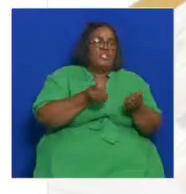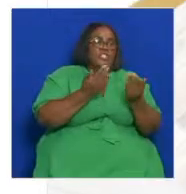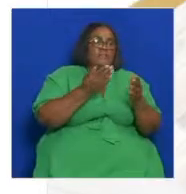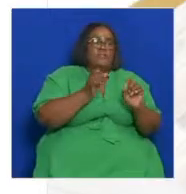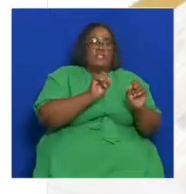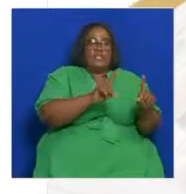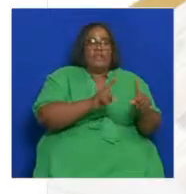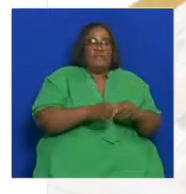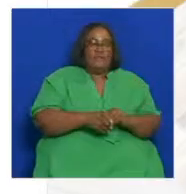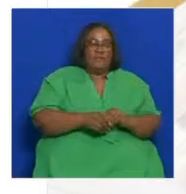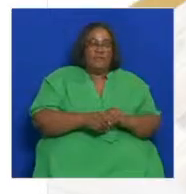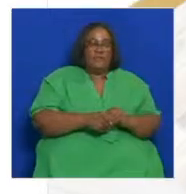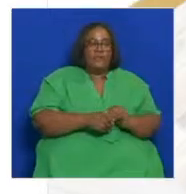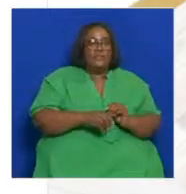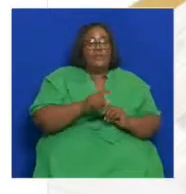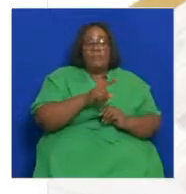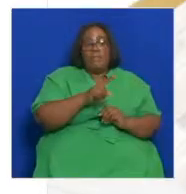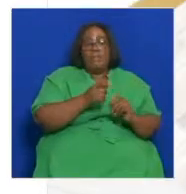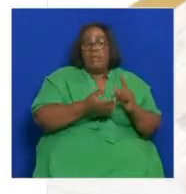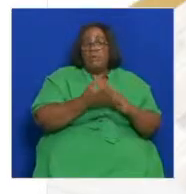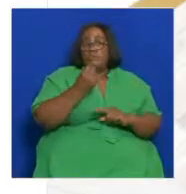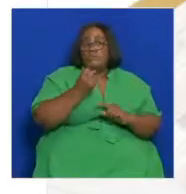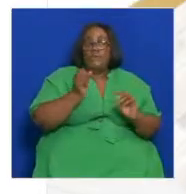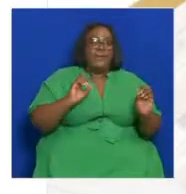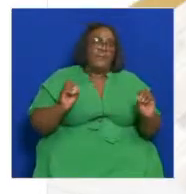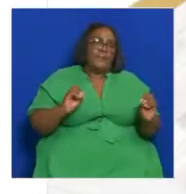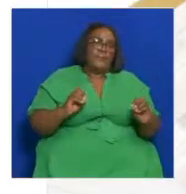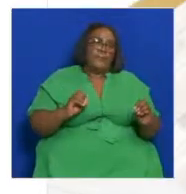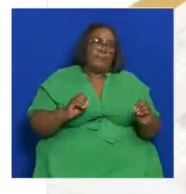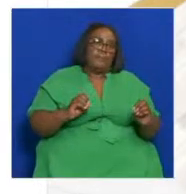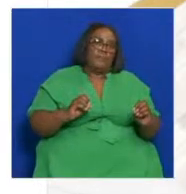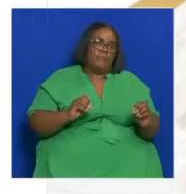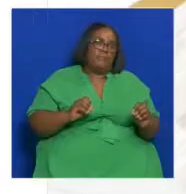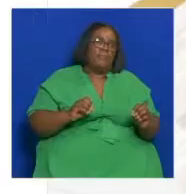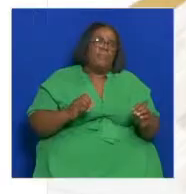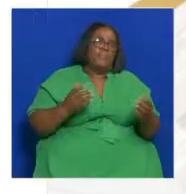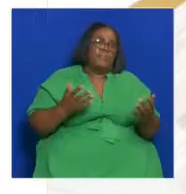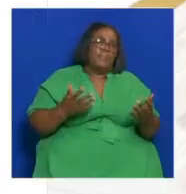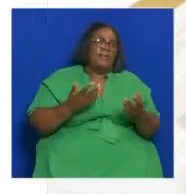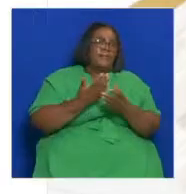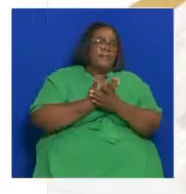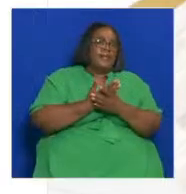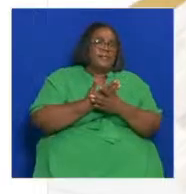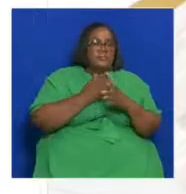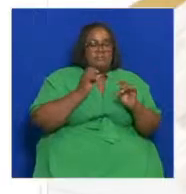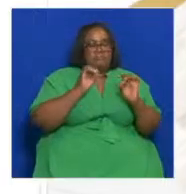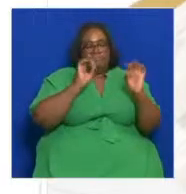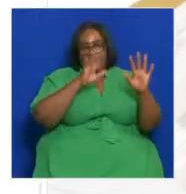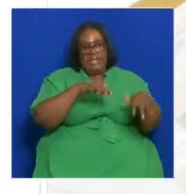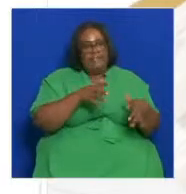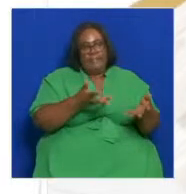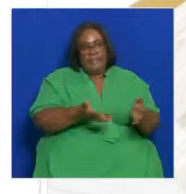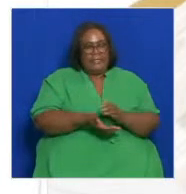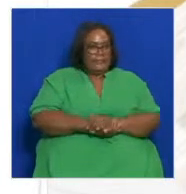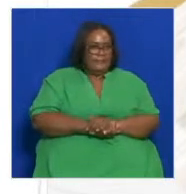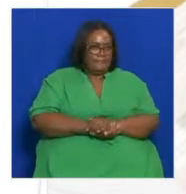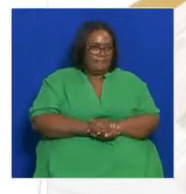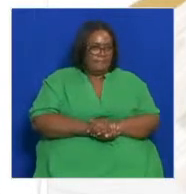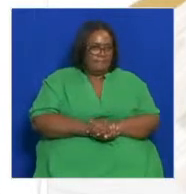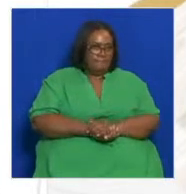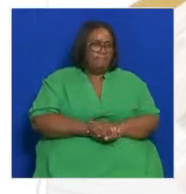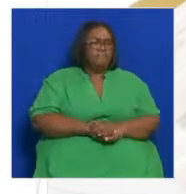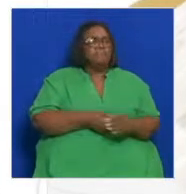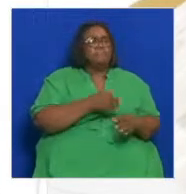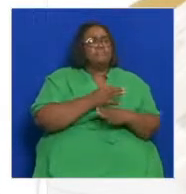That was never achieved, and the matter was left there. Mr. Rapesu continued to